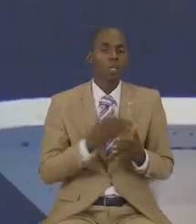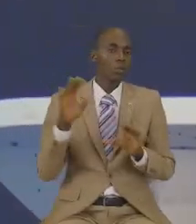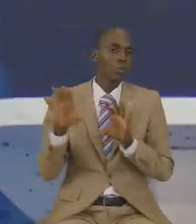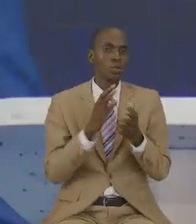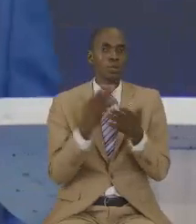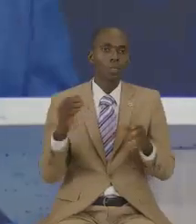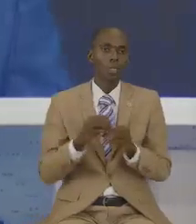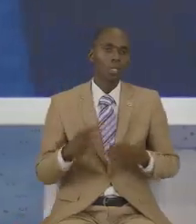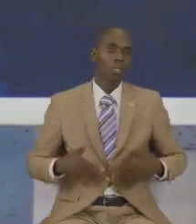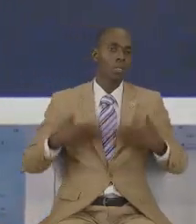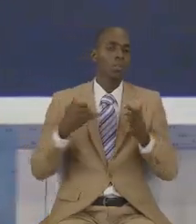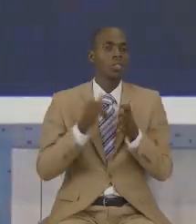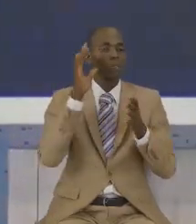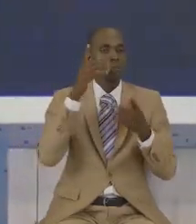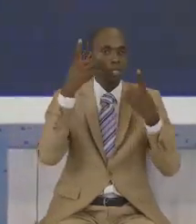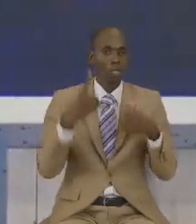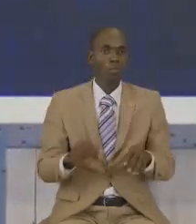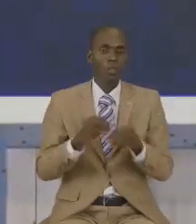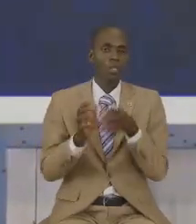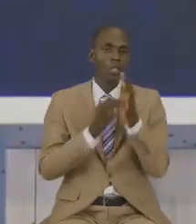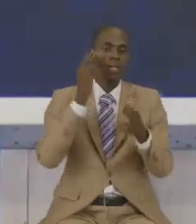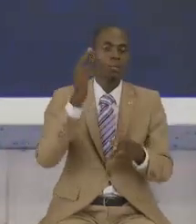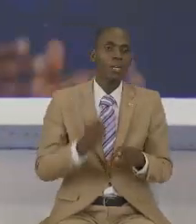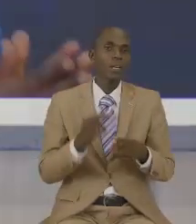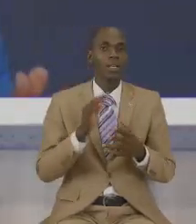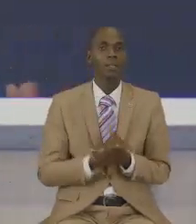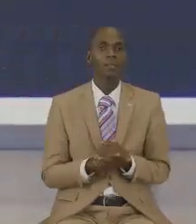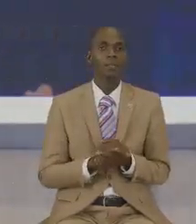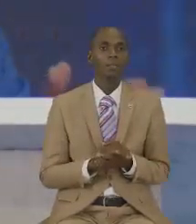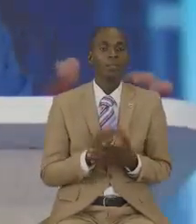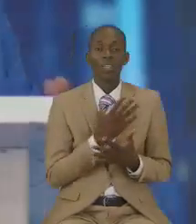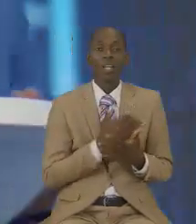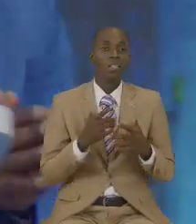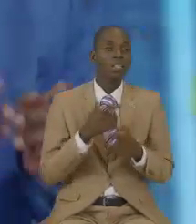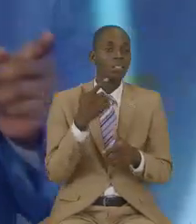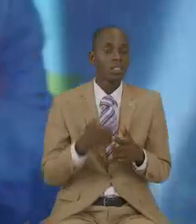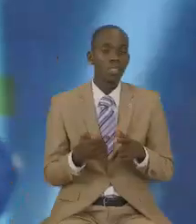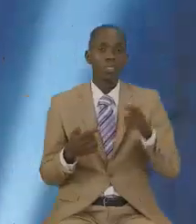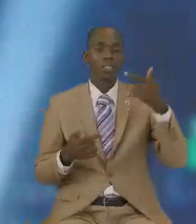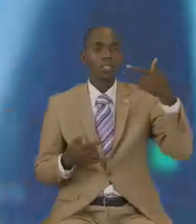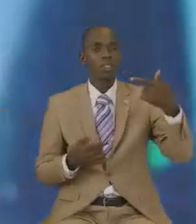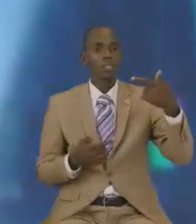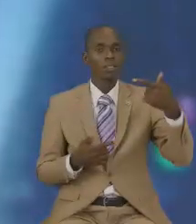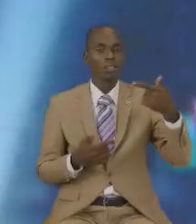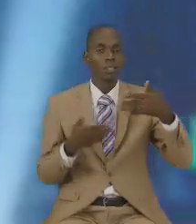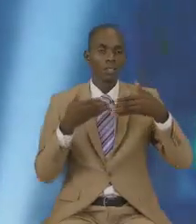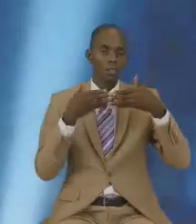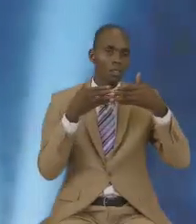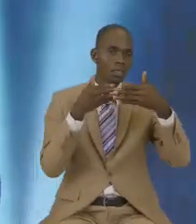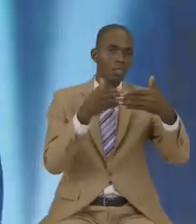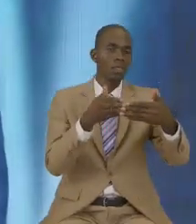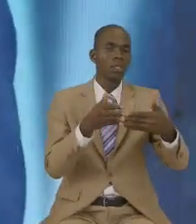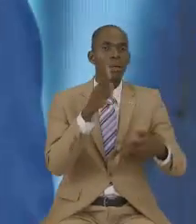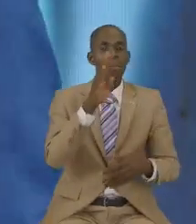in life. It will happen in Jesus' name. And then guided by